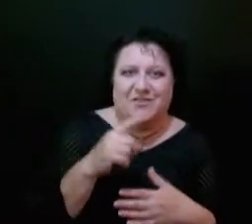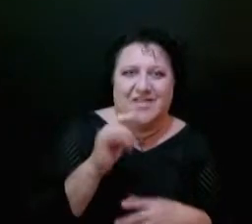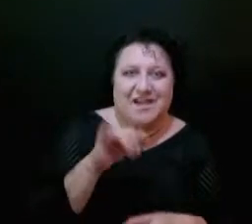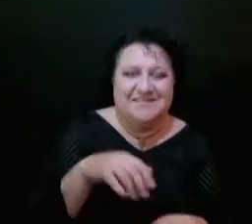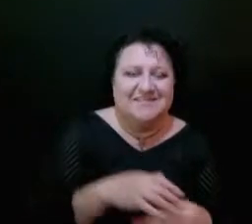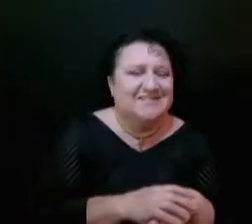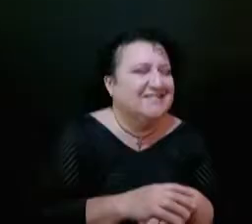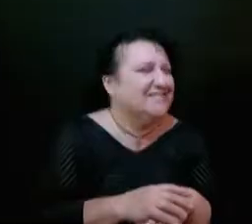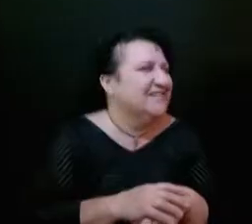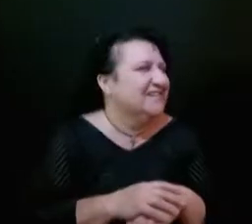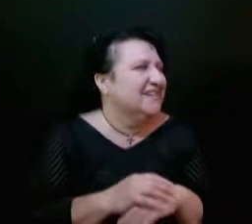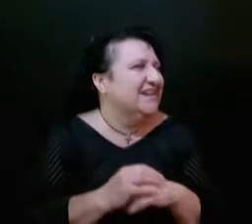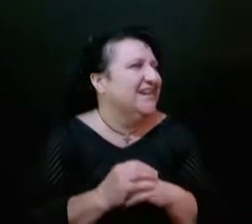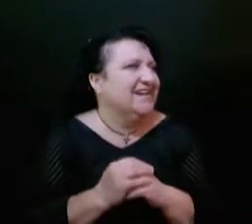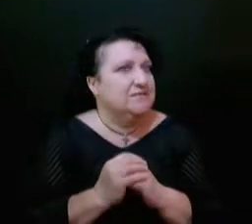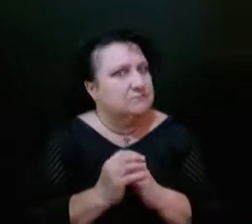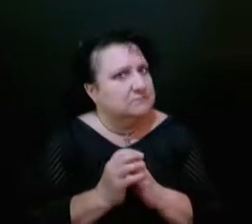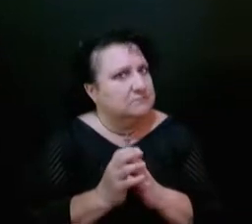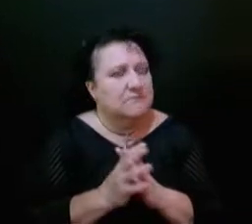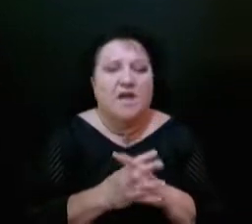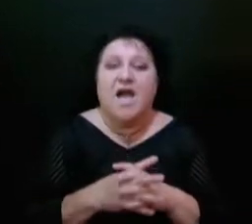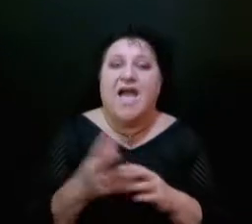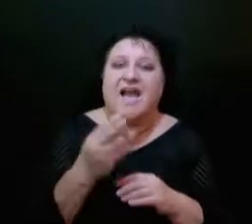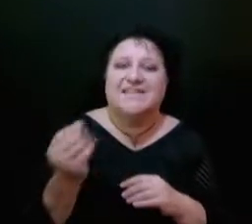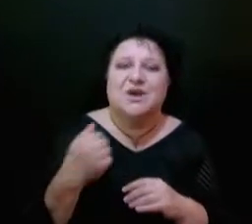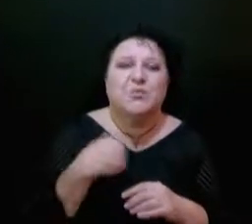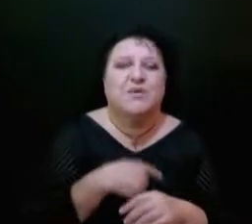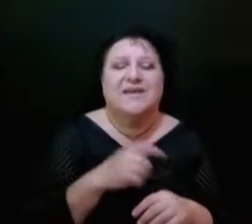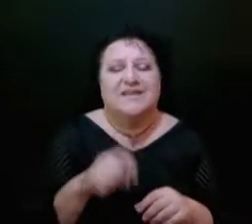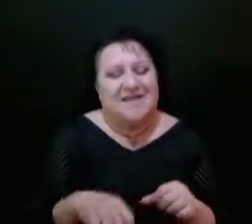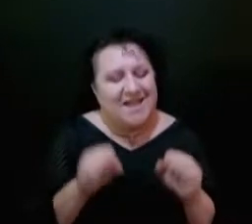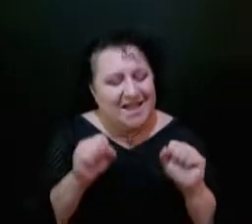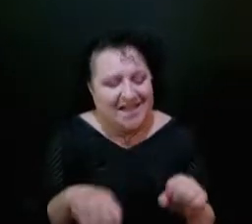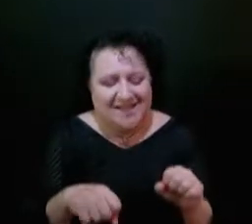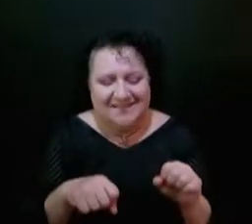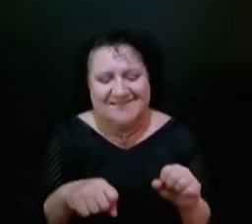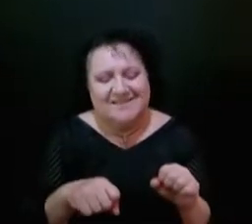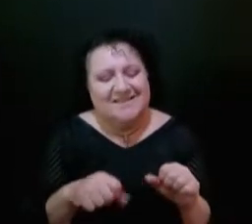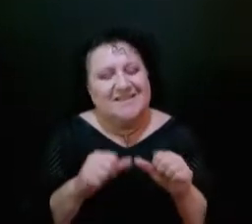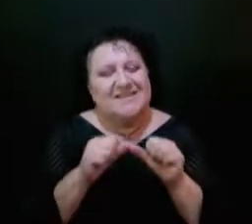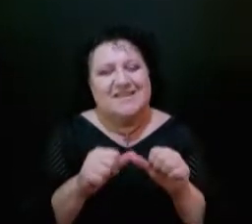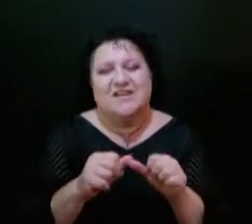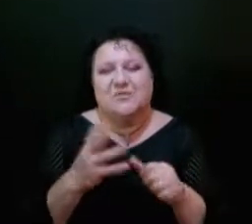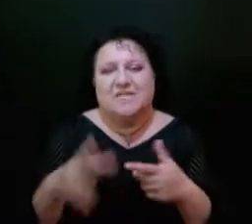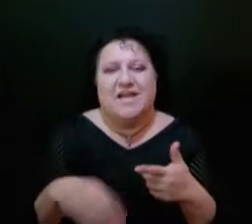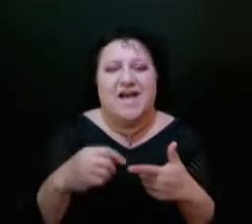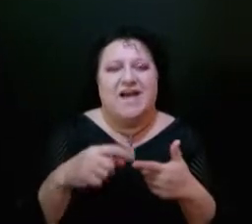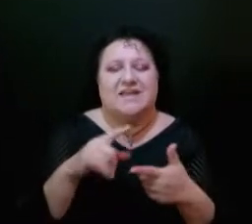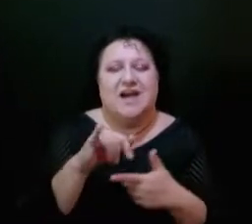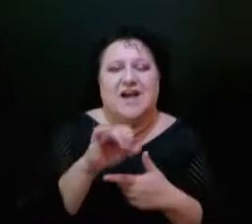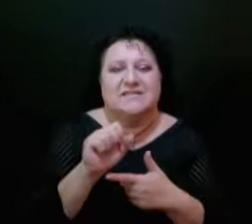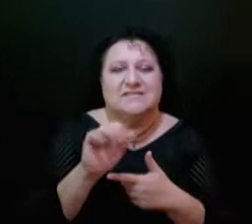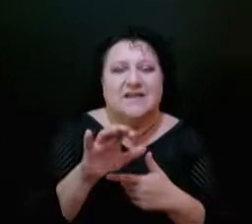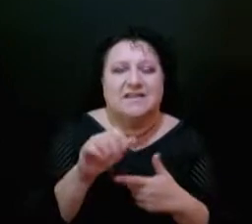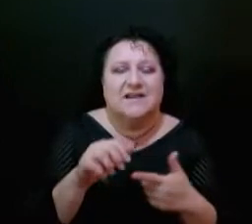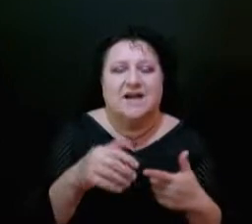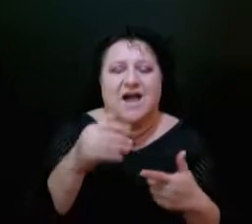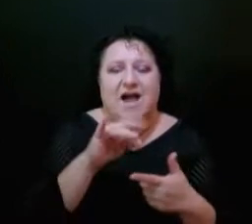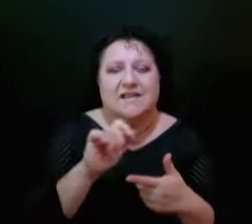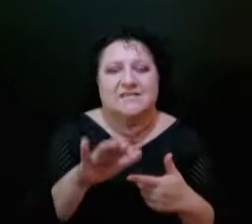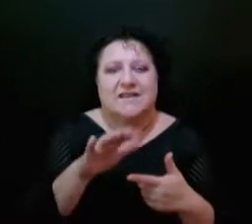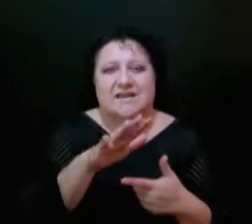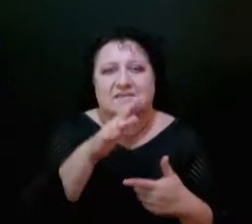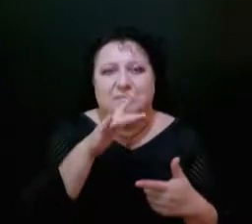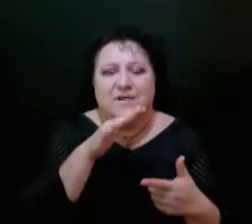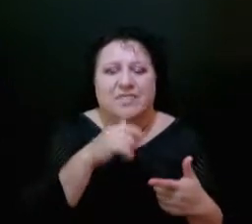can and we can go on to Isaac, the mother of Isaac, Sarah.